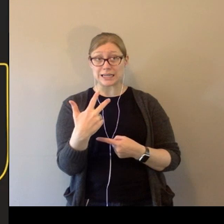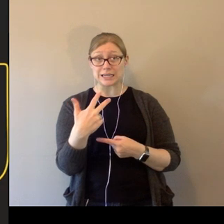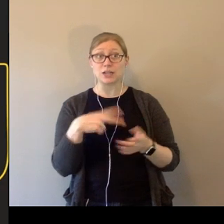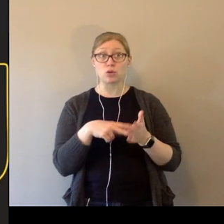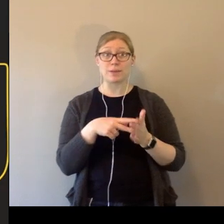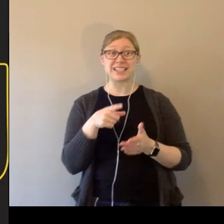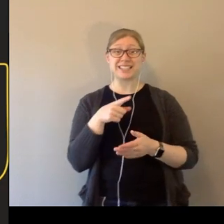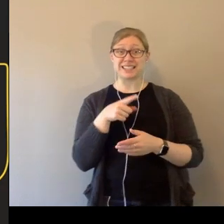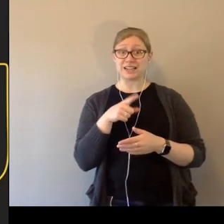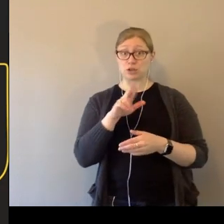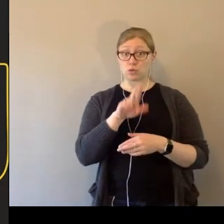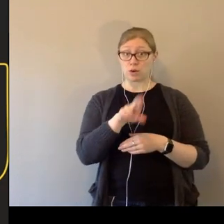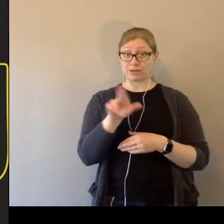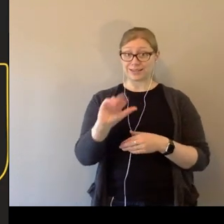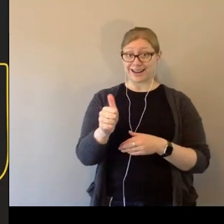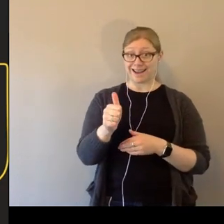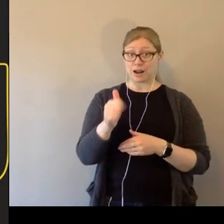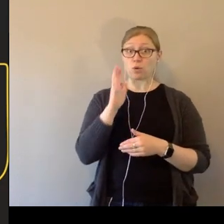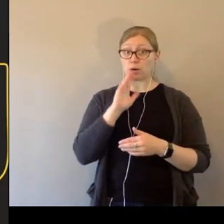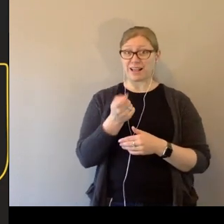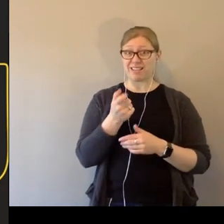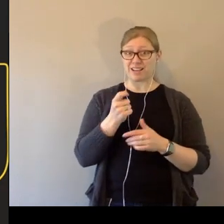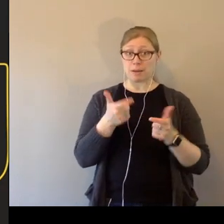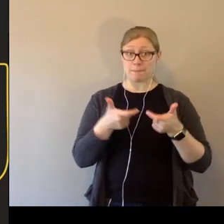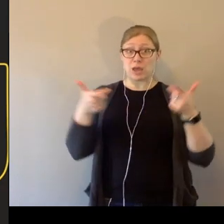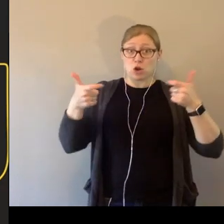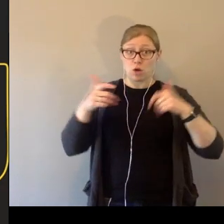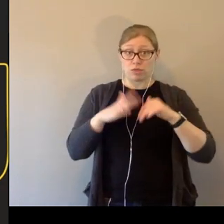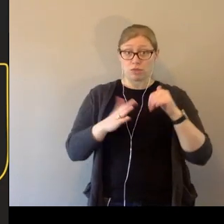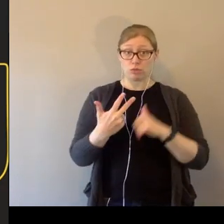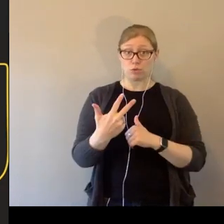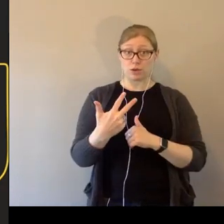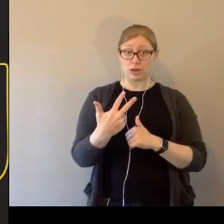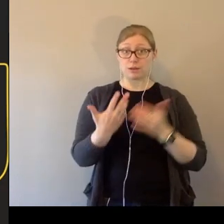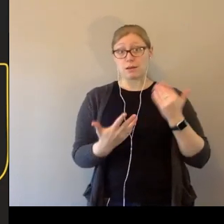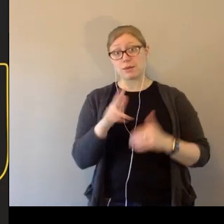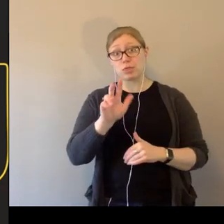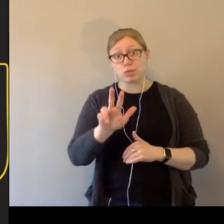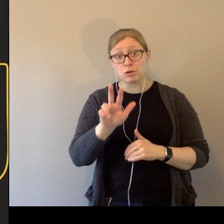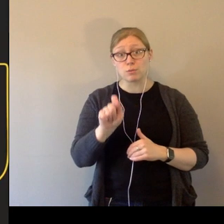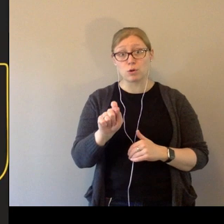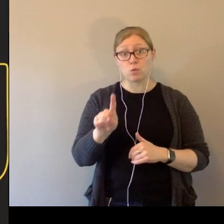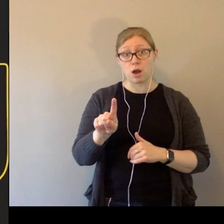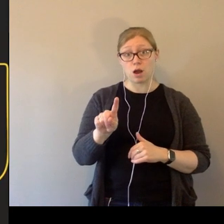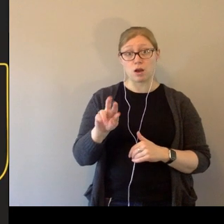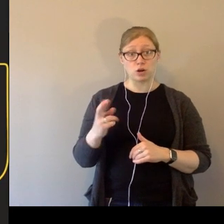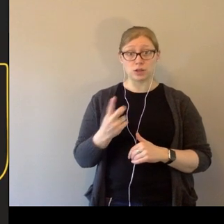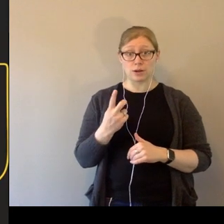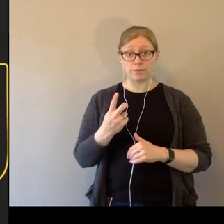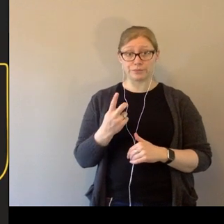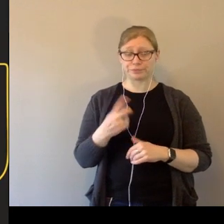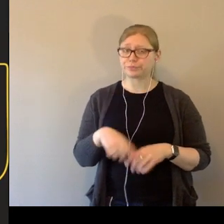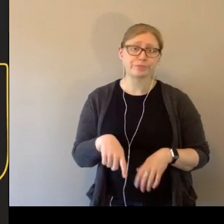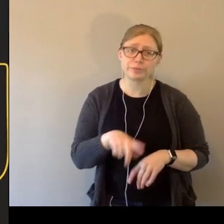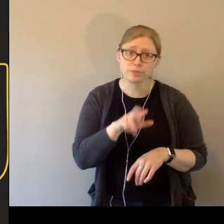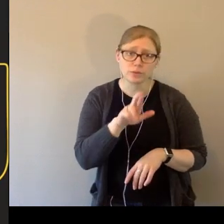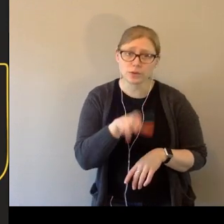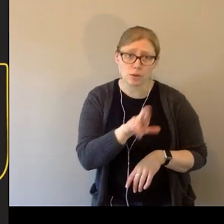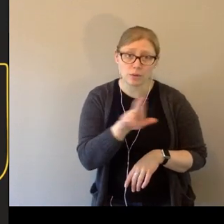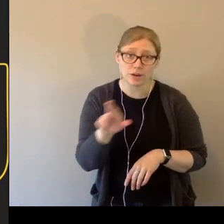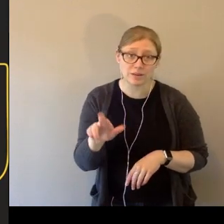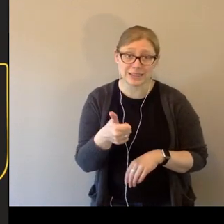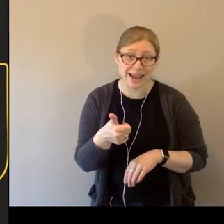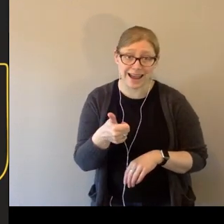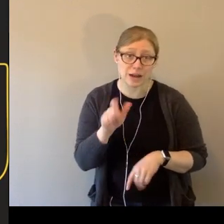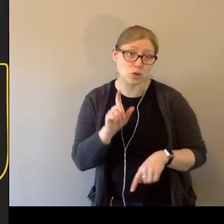like 3.1, something like that. And in that situation, the square root of 10 would not simplify any further. But